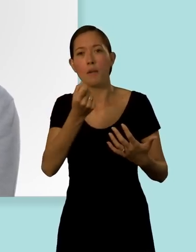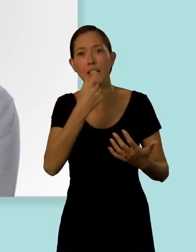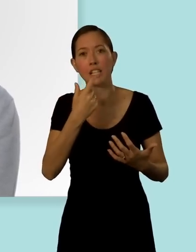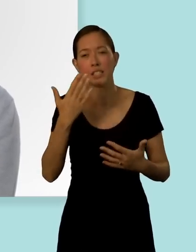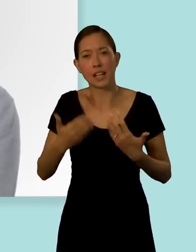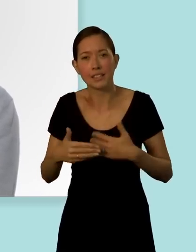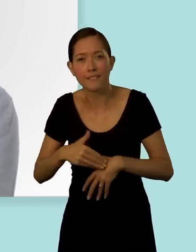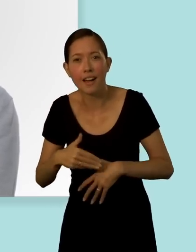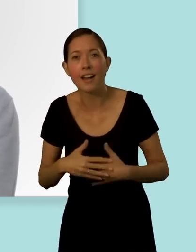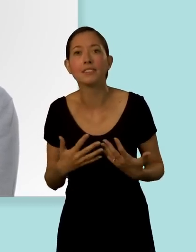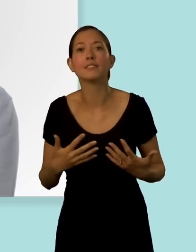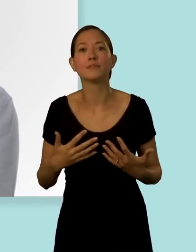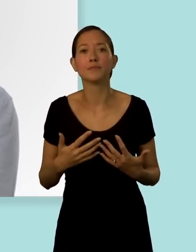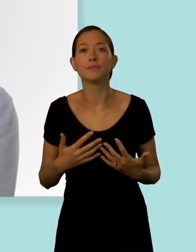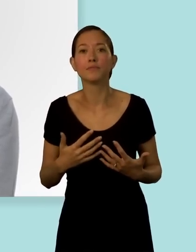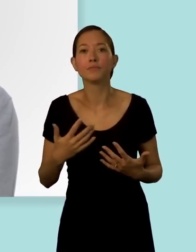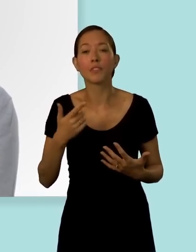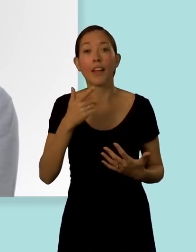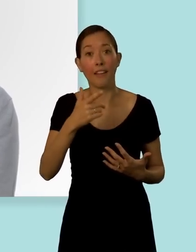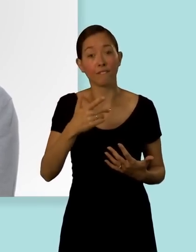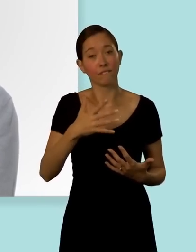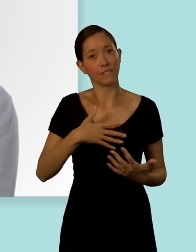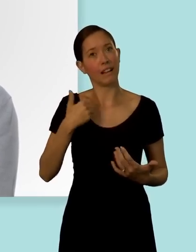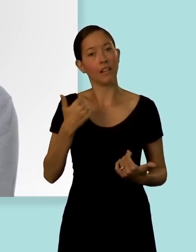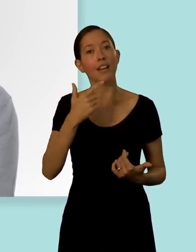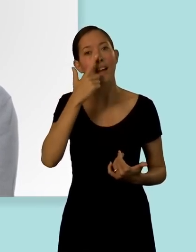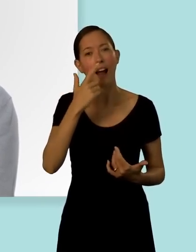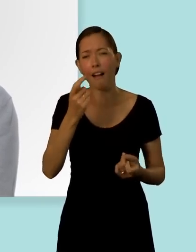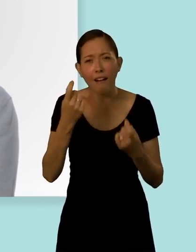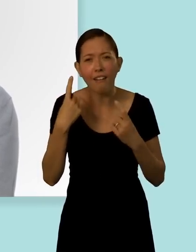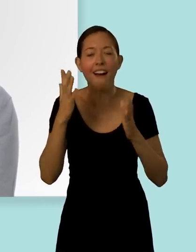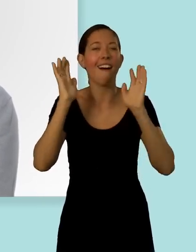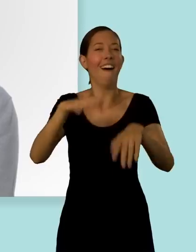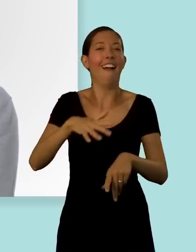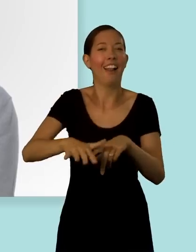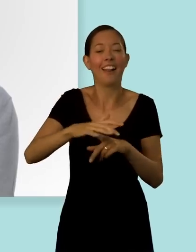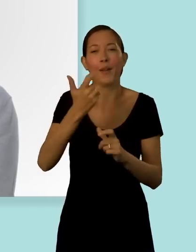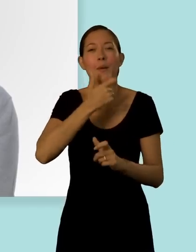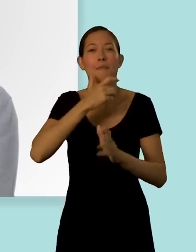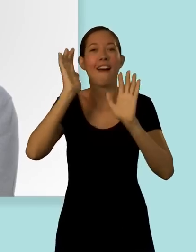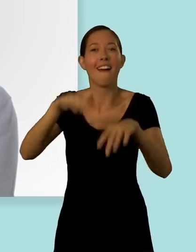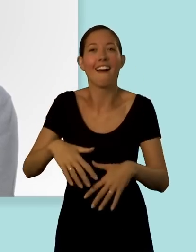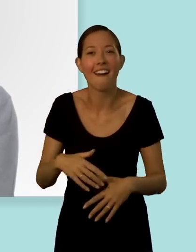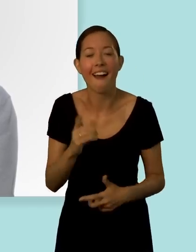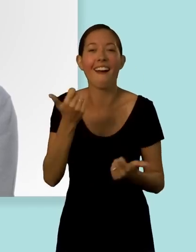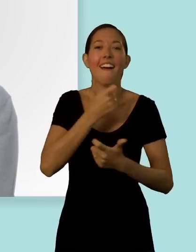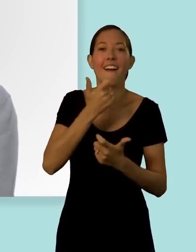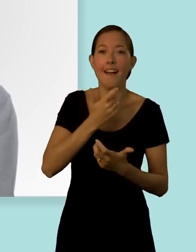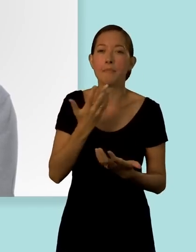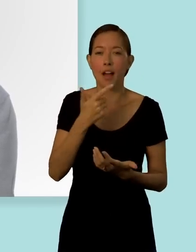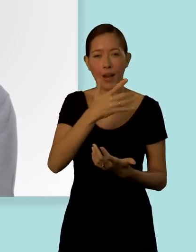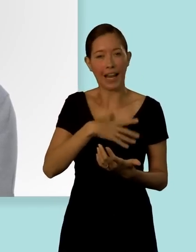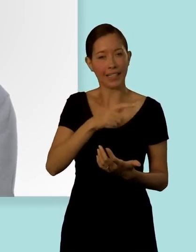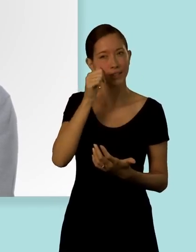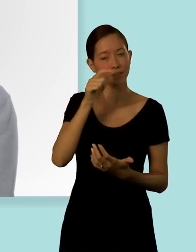or eyesight problems, pain or side effects of medication. If it feels right, it can sometimes help to deal with misunderstandings